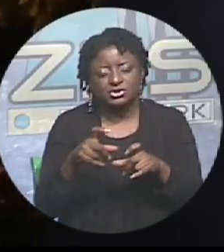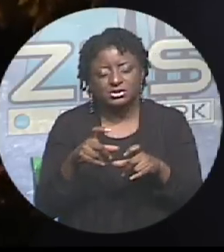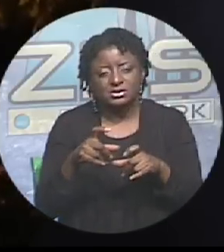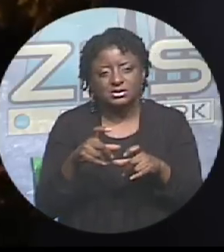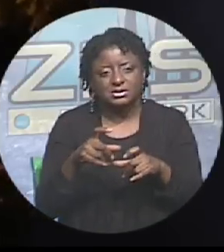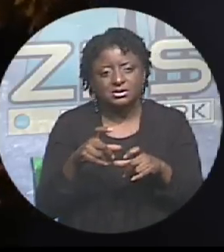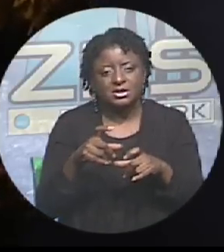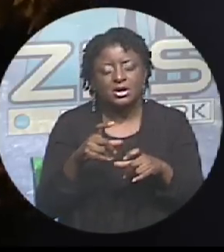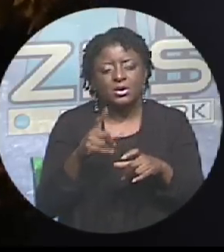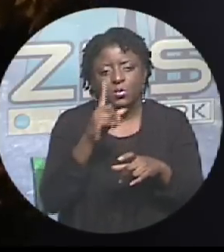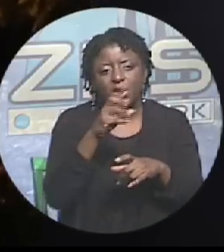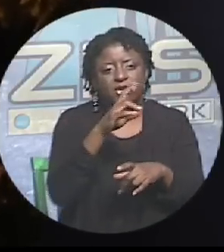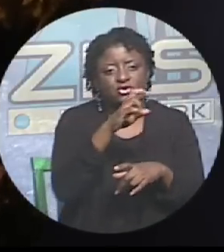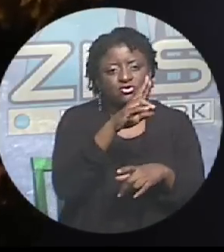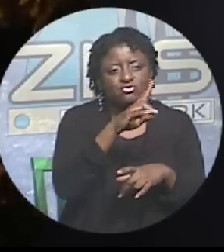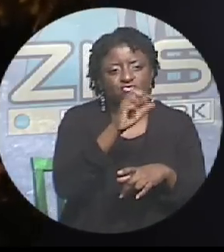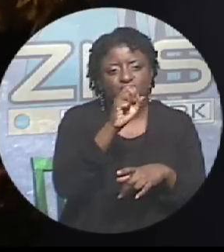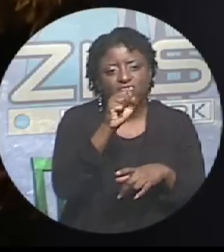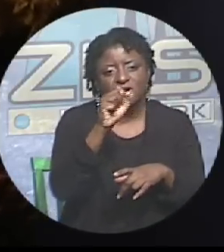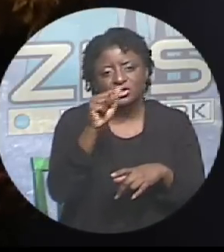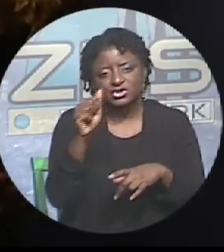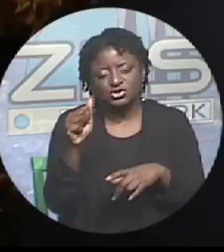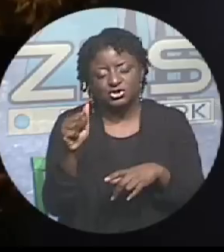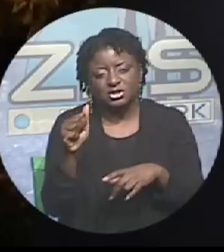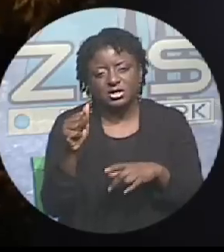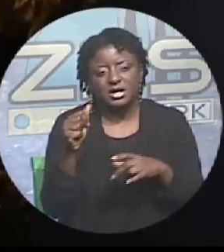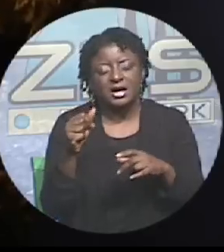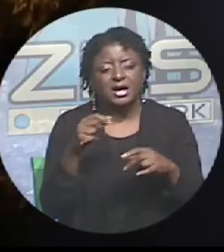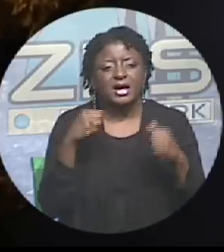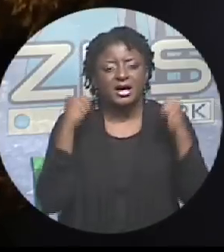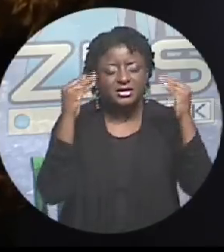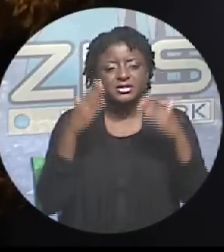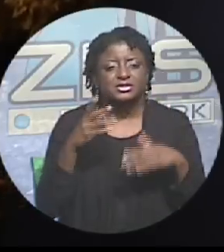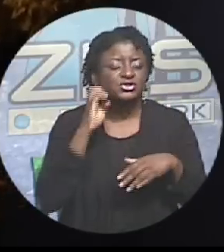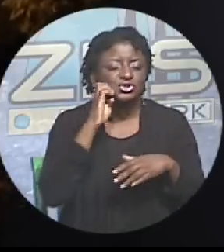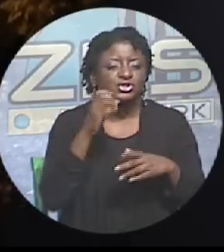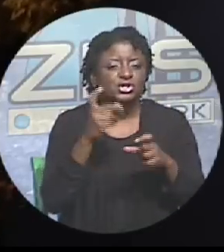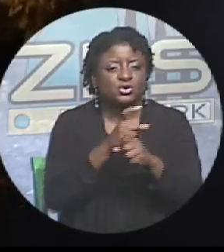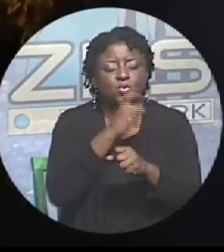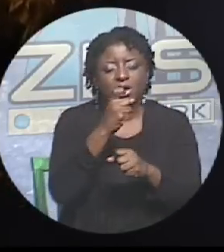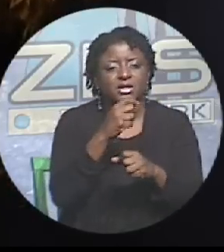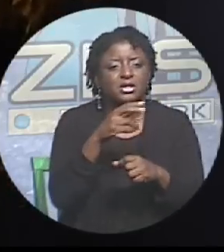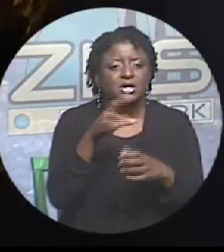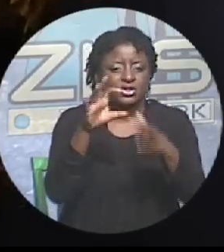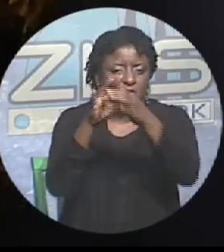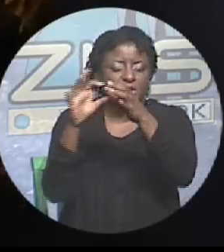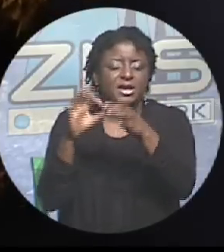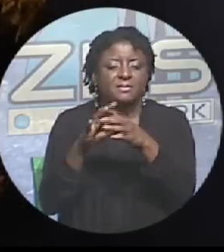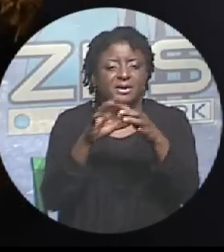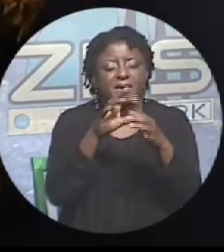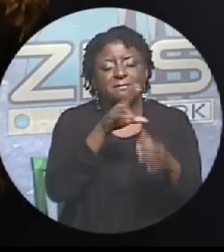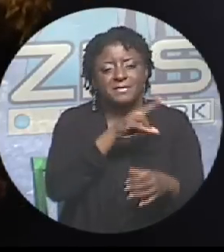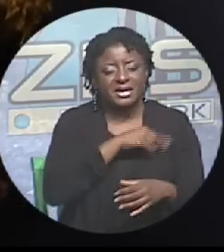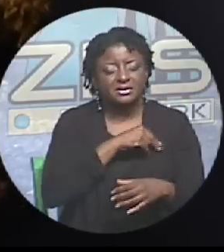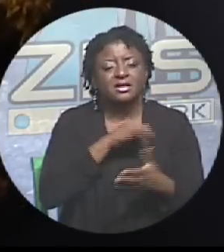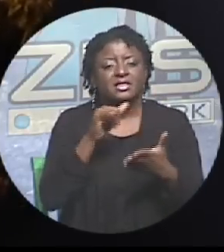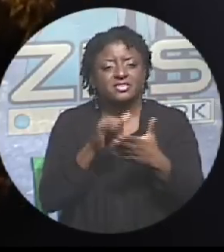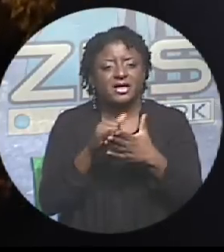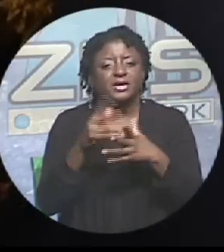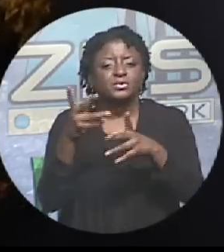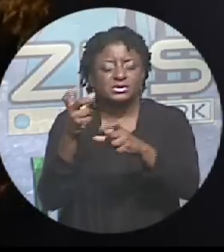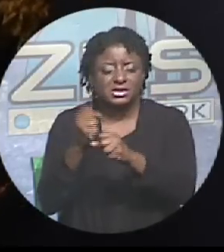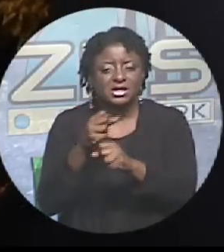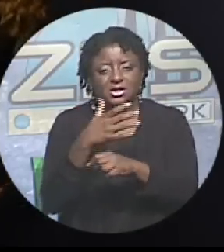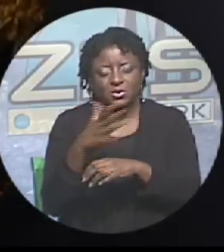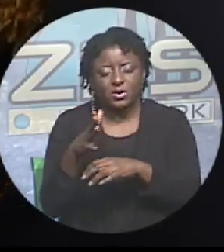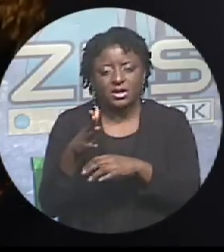again that, I mean, of course she won the Olympic medal, and I think that was taken away. So I'm sure, and the reports I'm hearing is that it has far-reaching